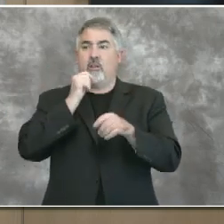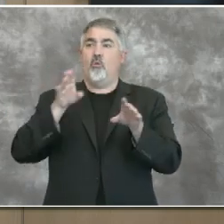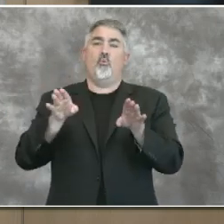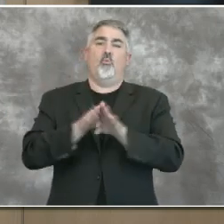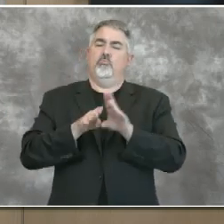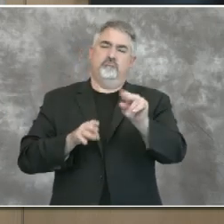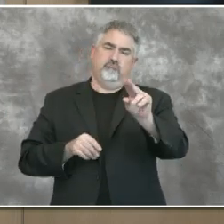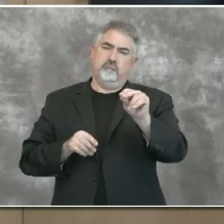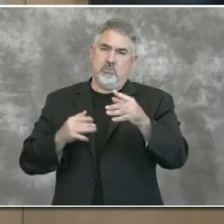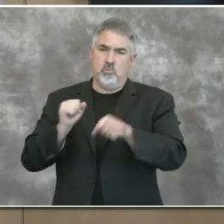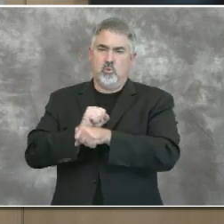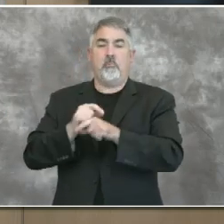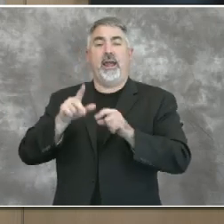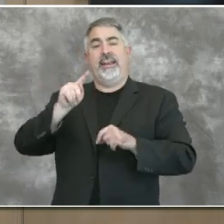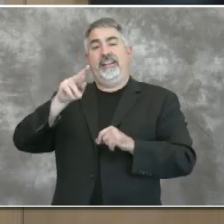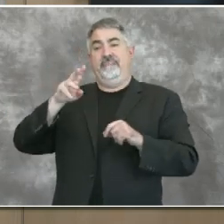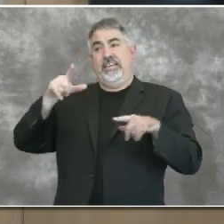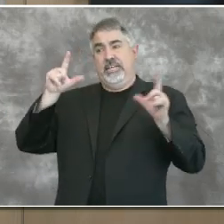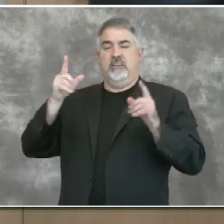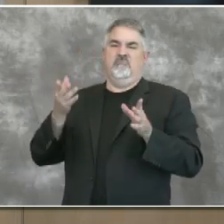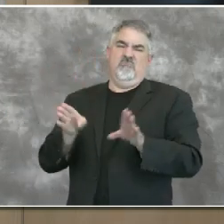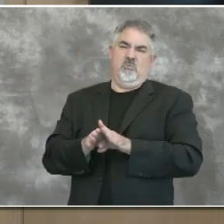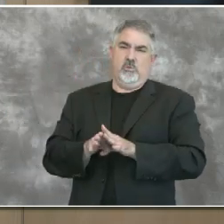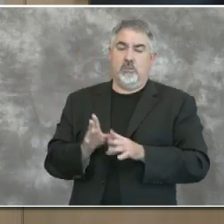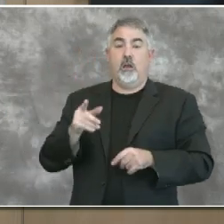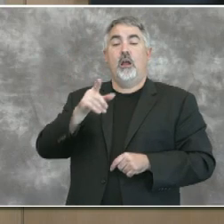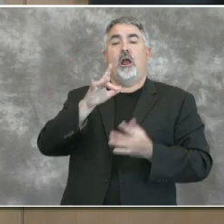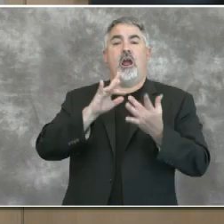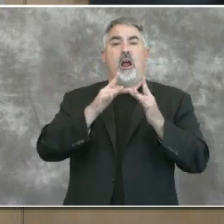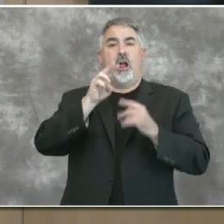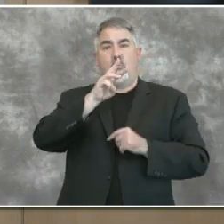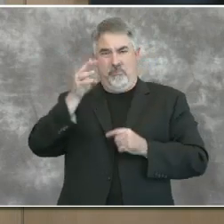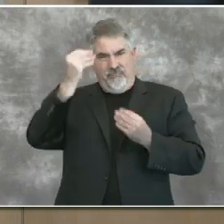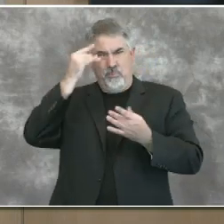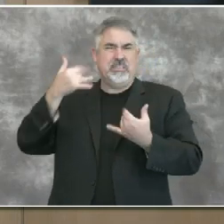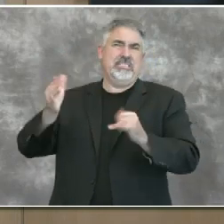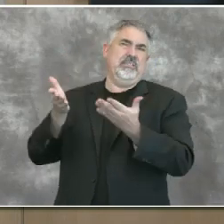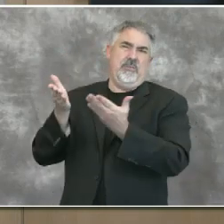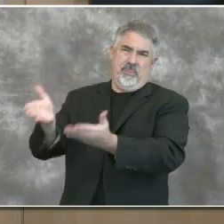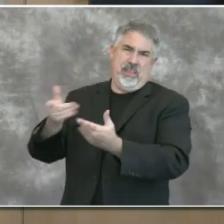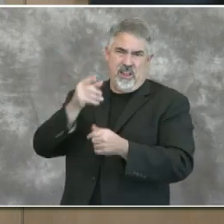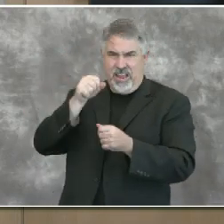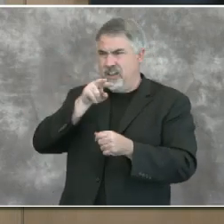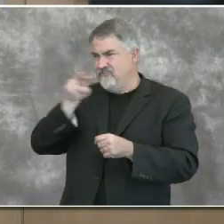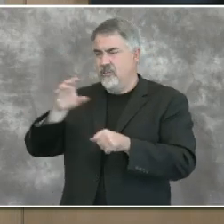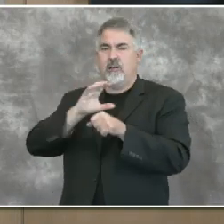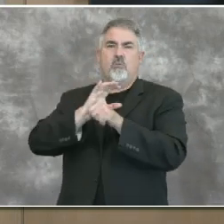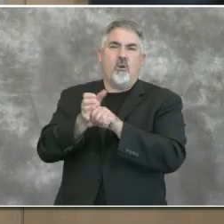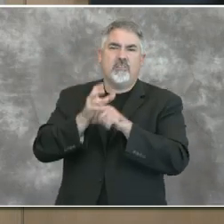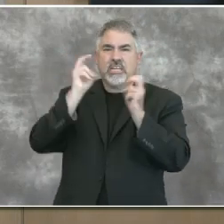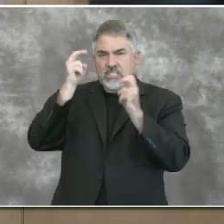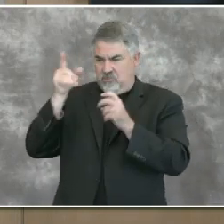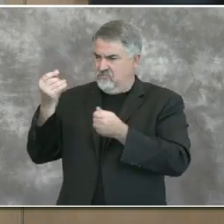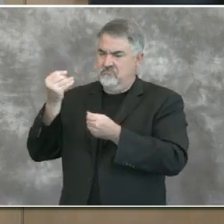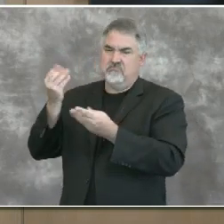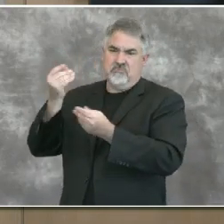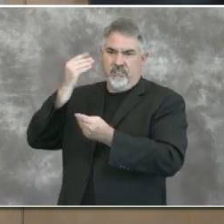out a media advisory with information. In addition, our coronavirus website at